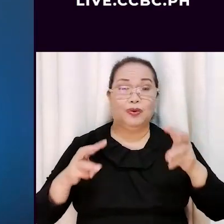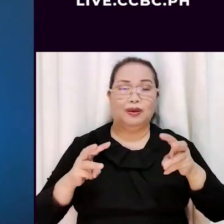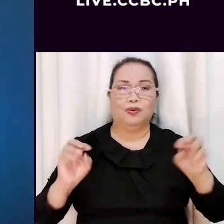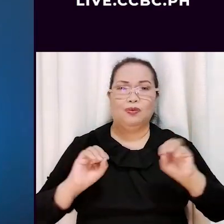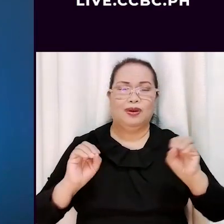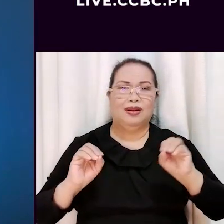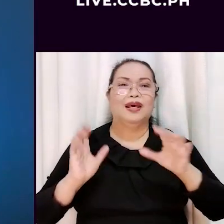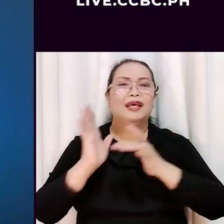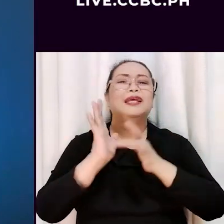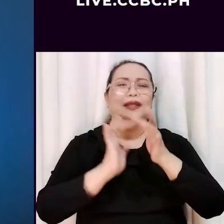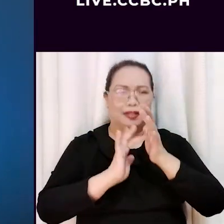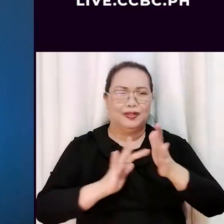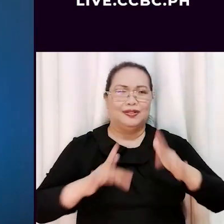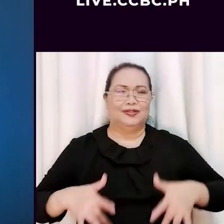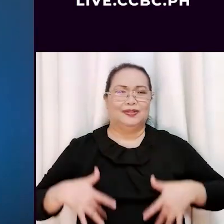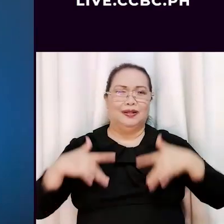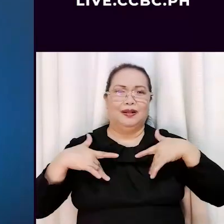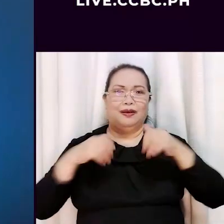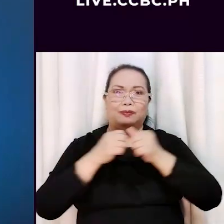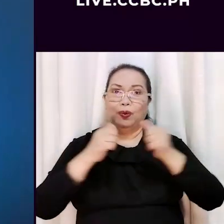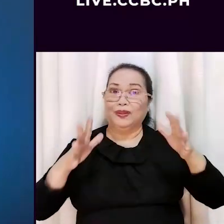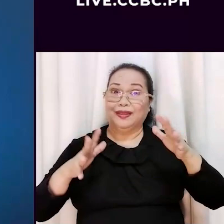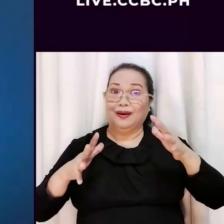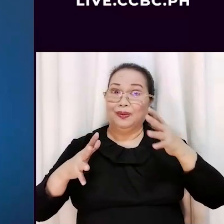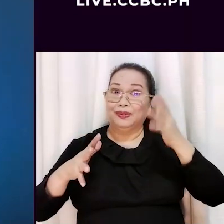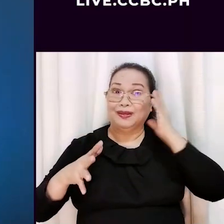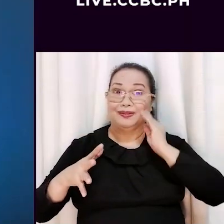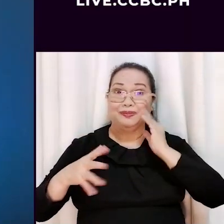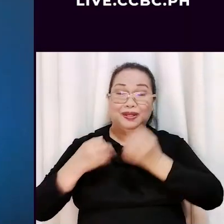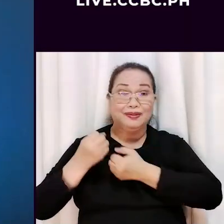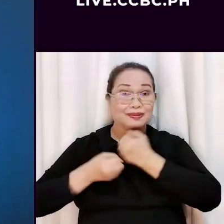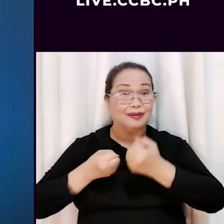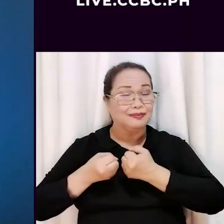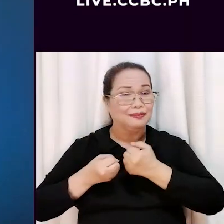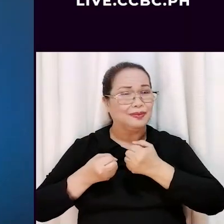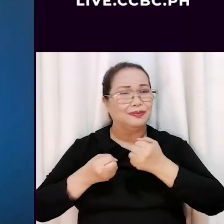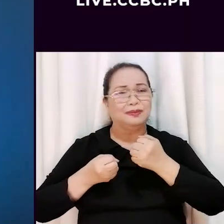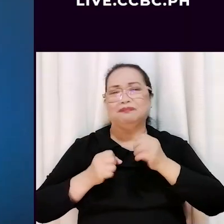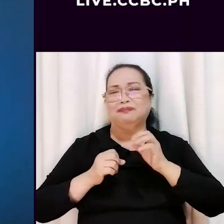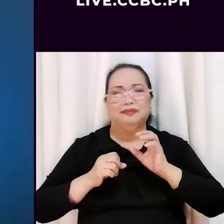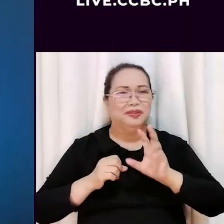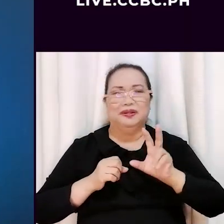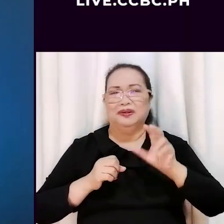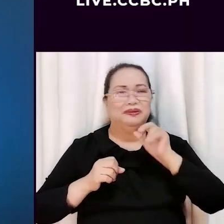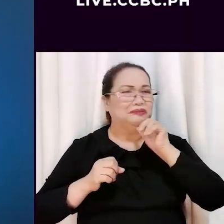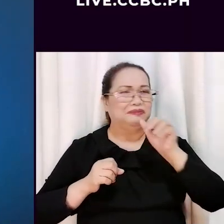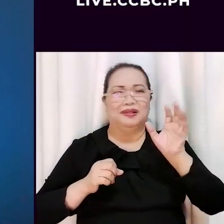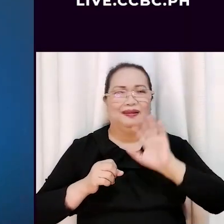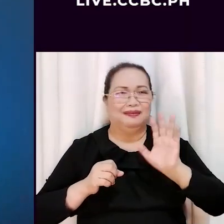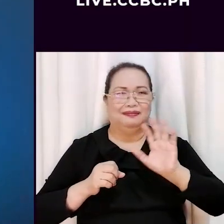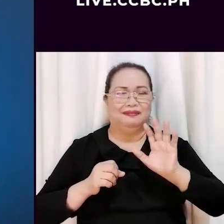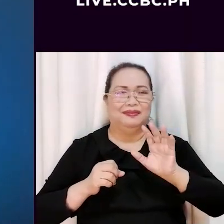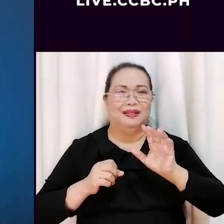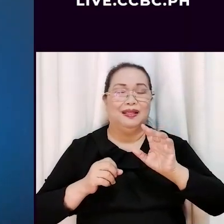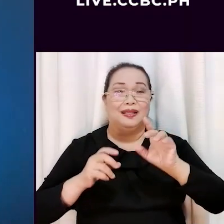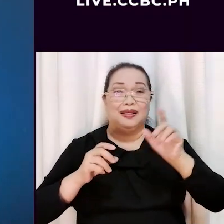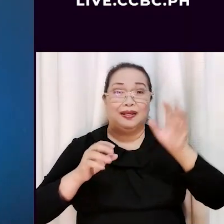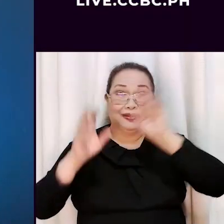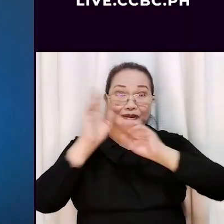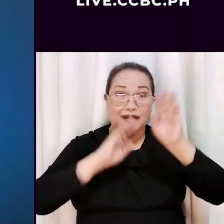through the Christian life without going through affliction, trials,